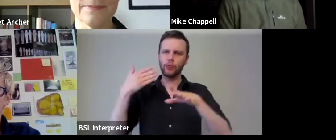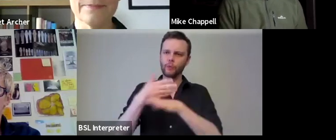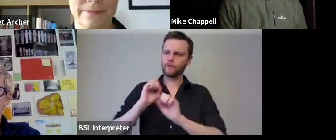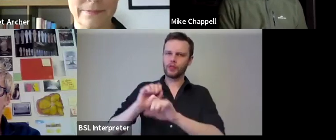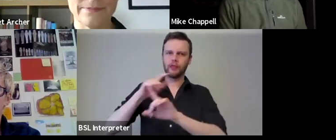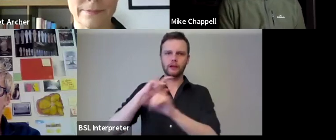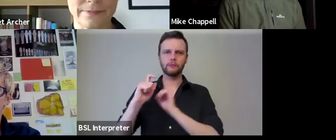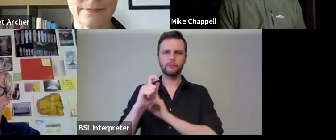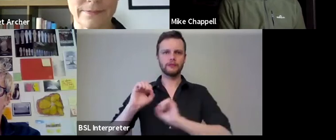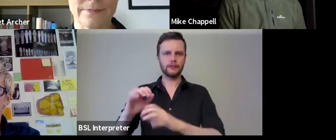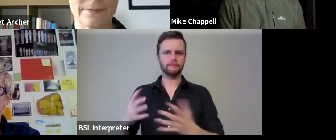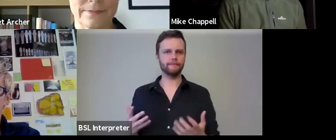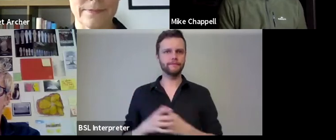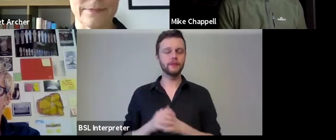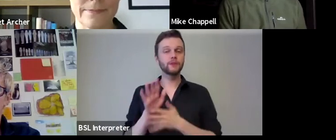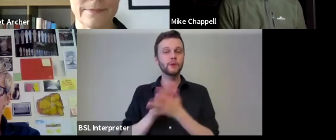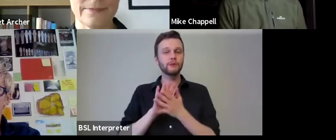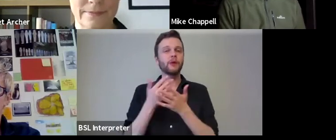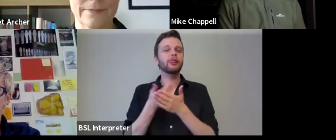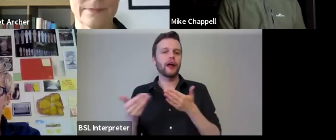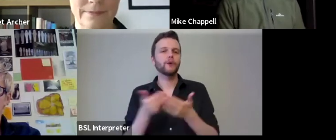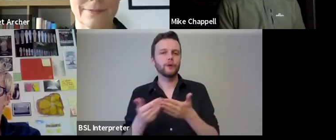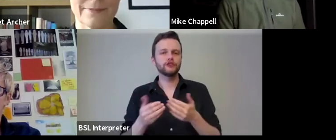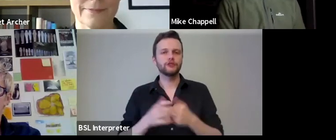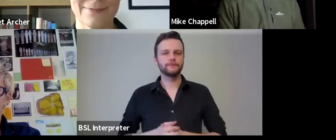communities of interest. It's about language, really.